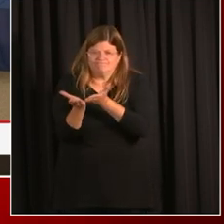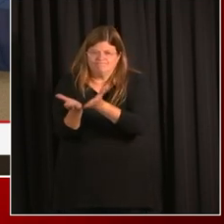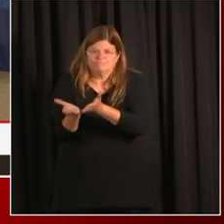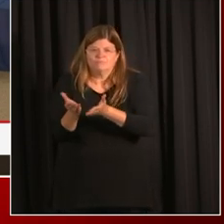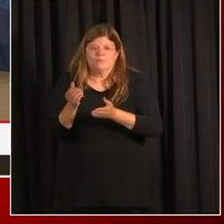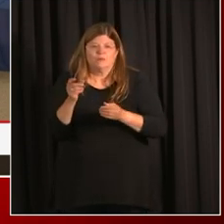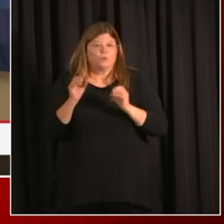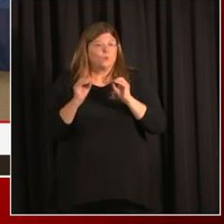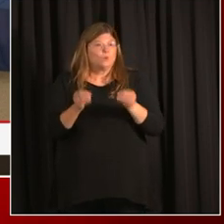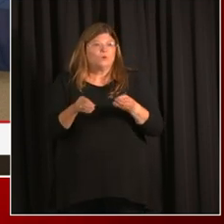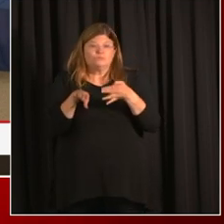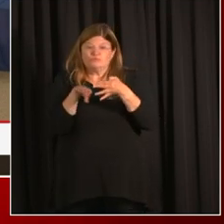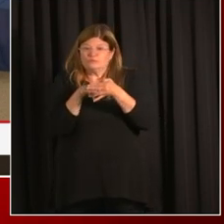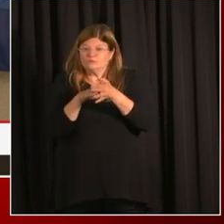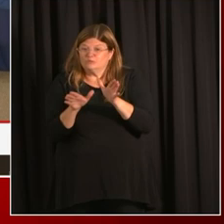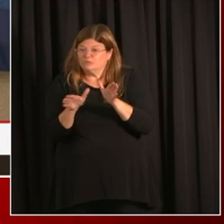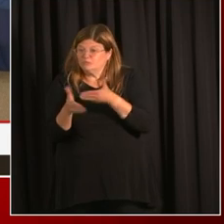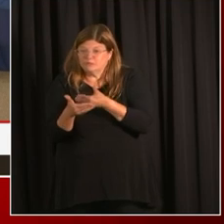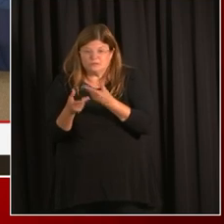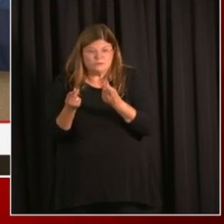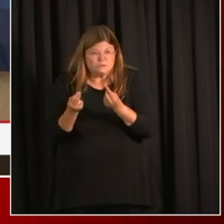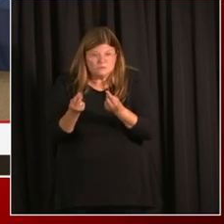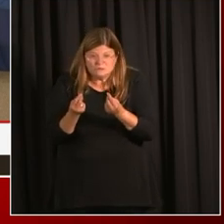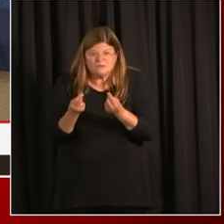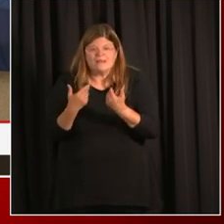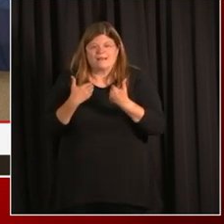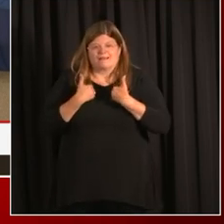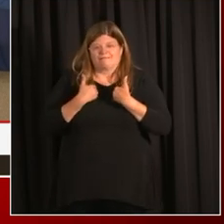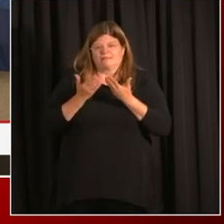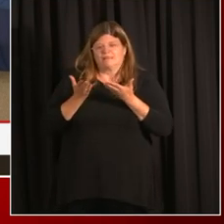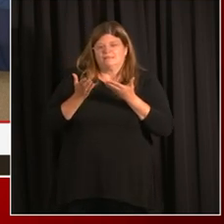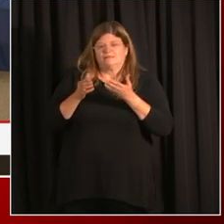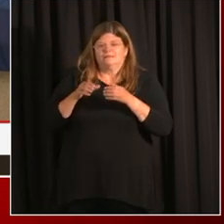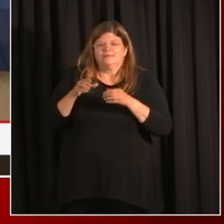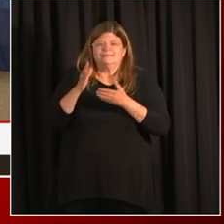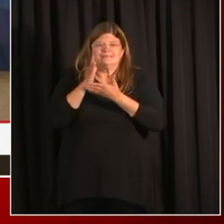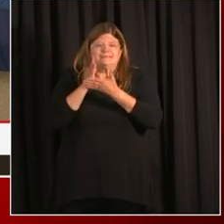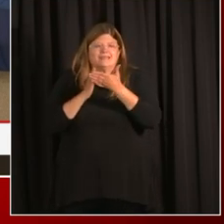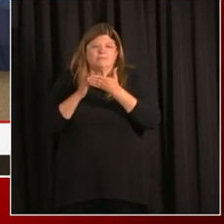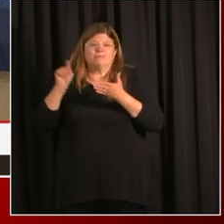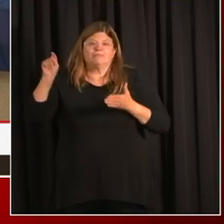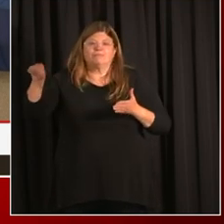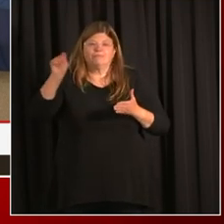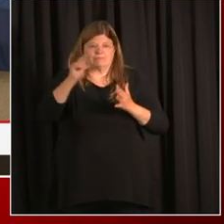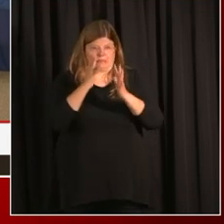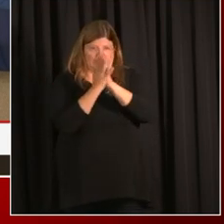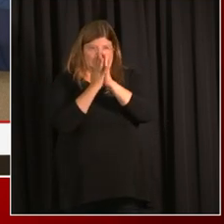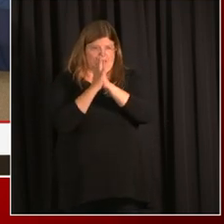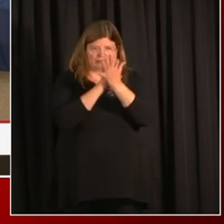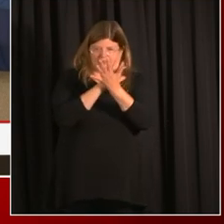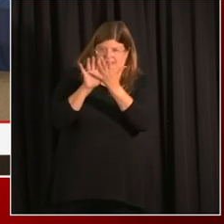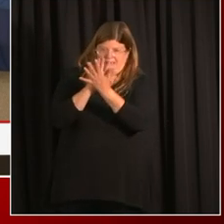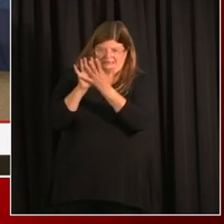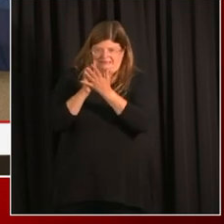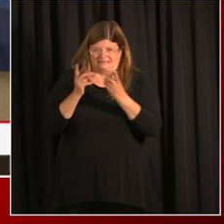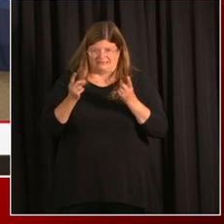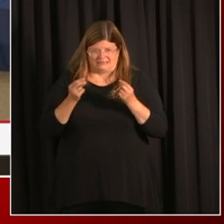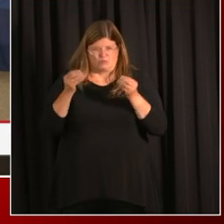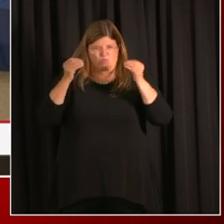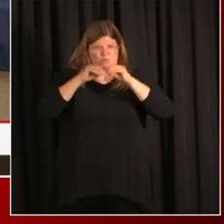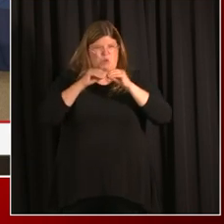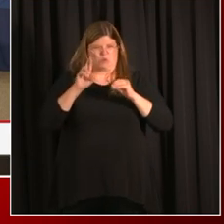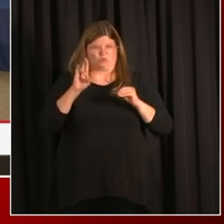break rooms or some of these other areas where I know that our EPIs have noticed that can be a high